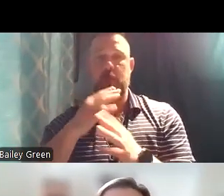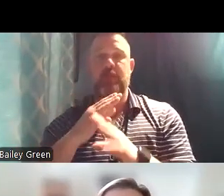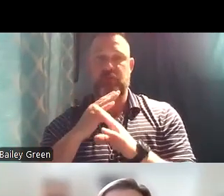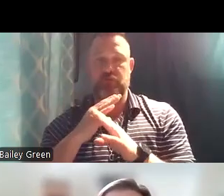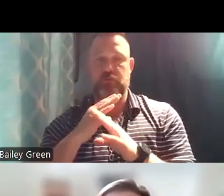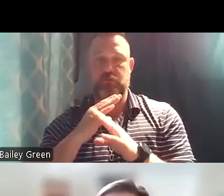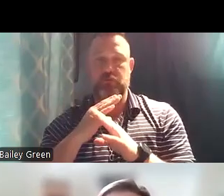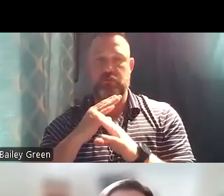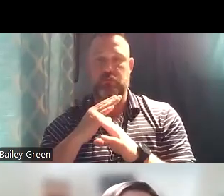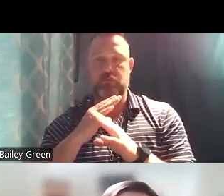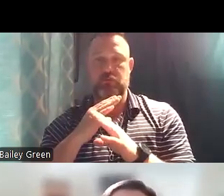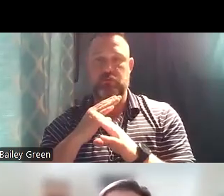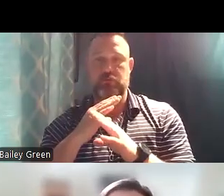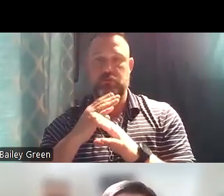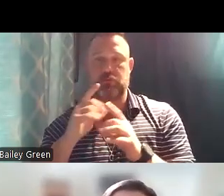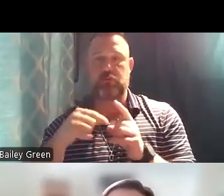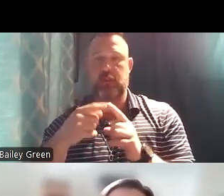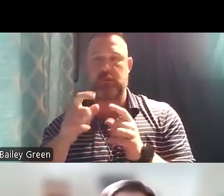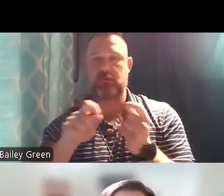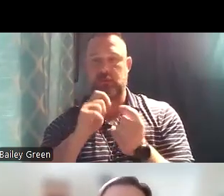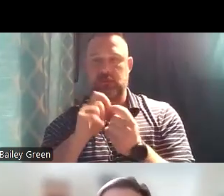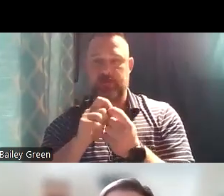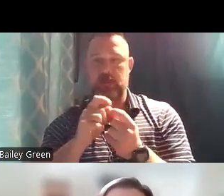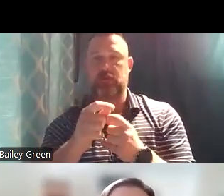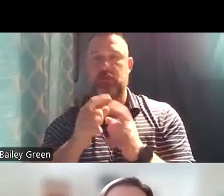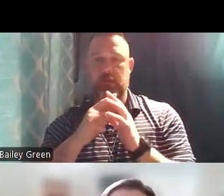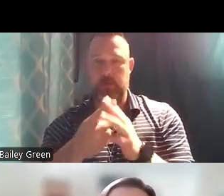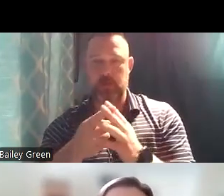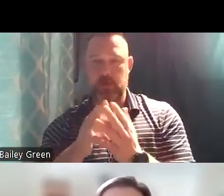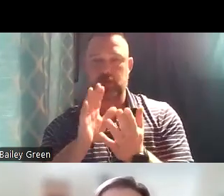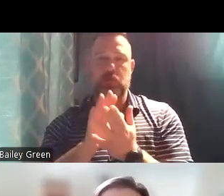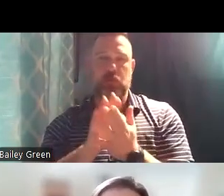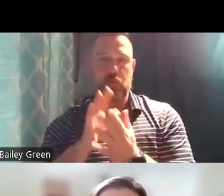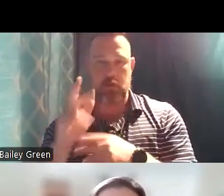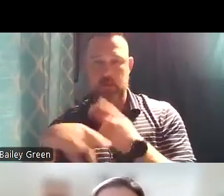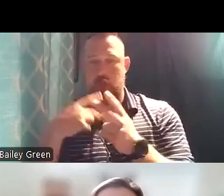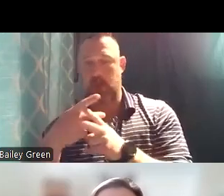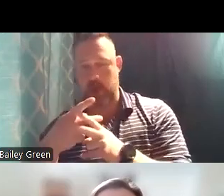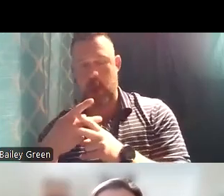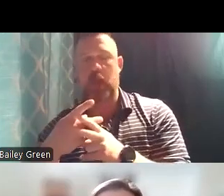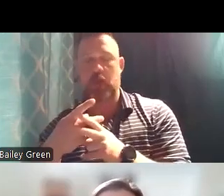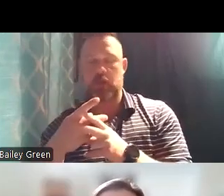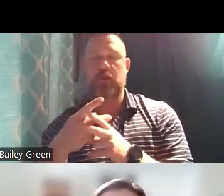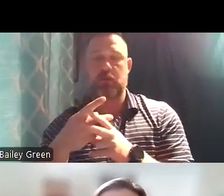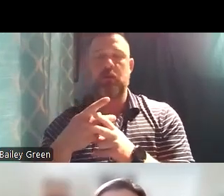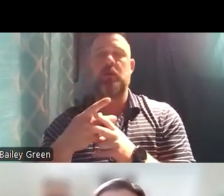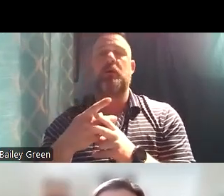prevention. And then there are also specifics to sort of if it's implemented in a school, what format it's structured in. And